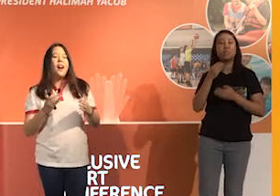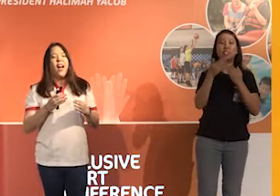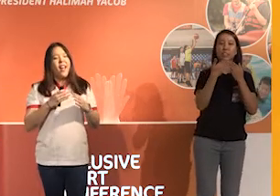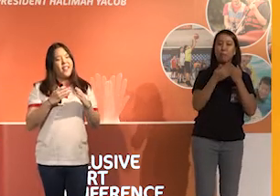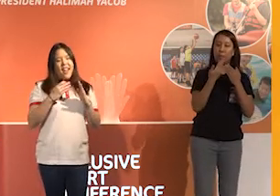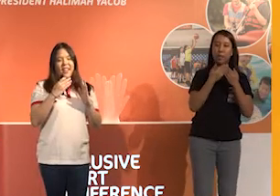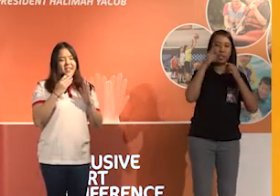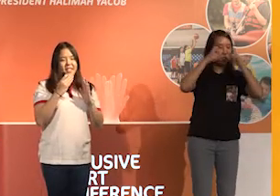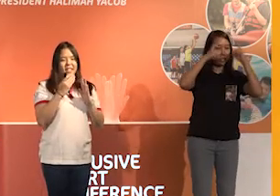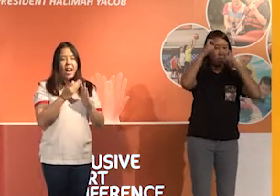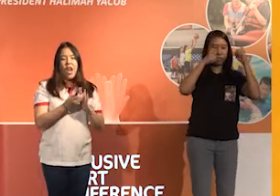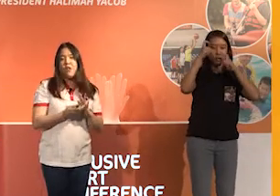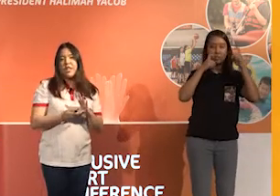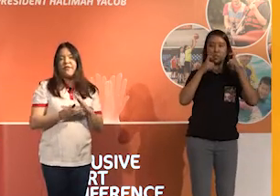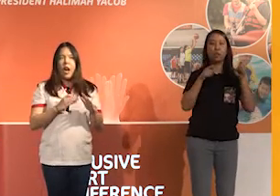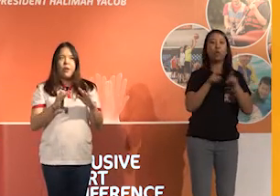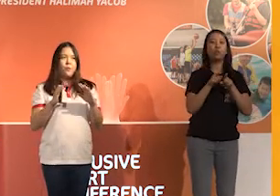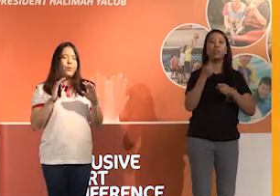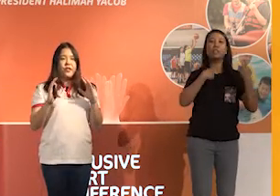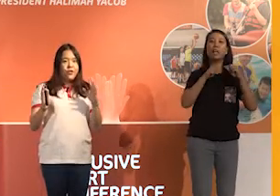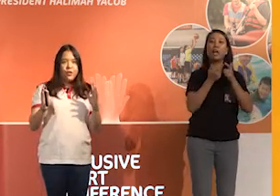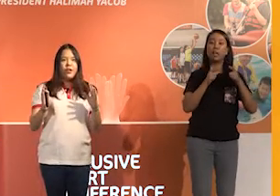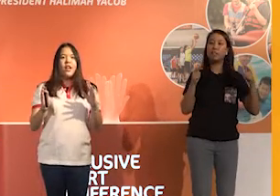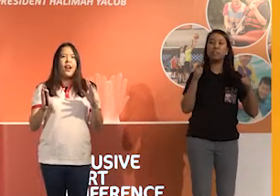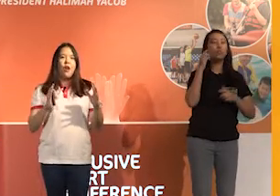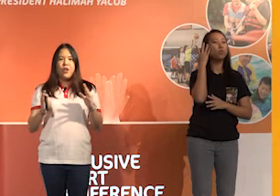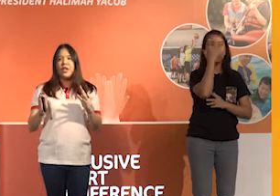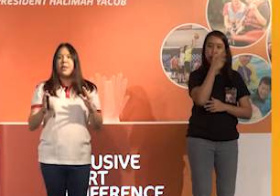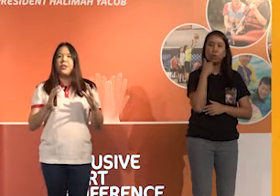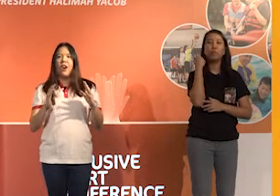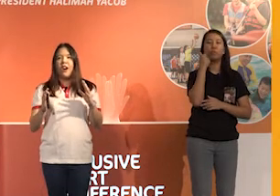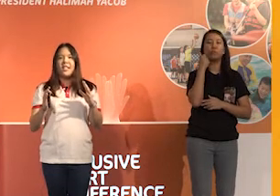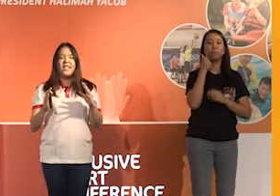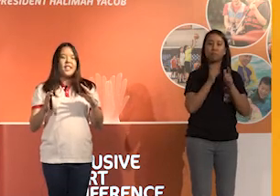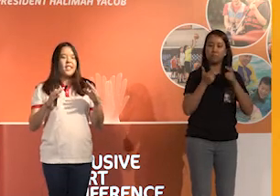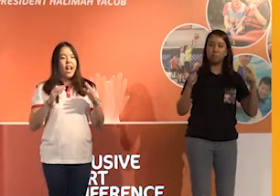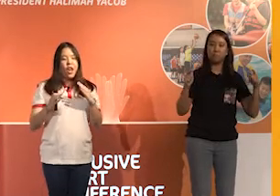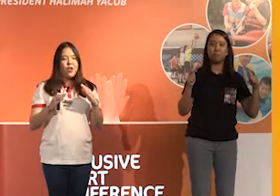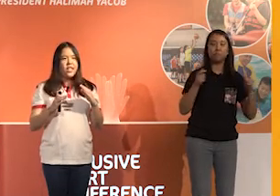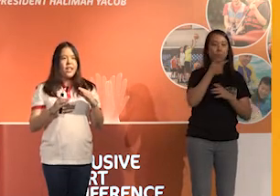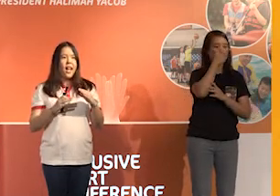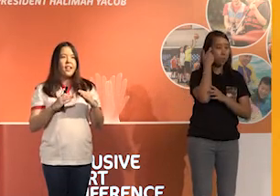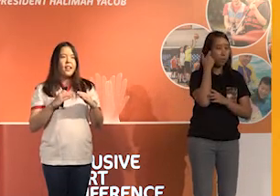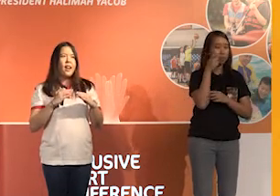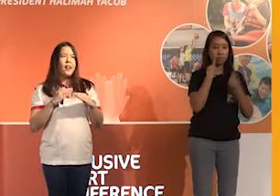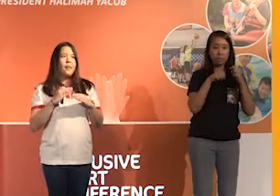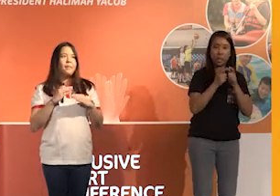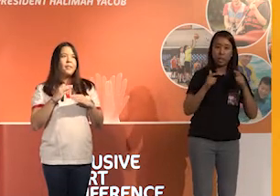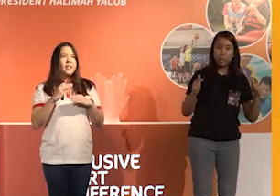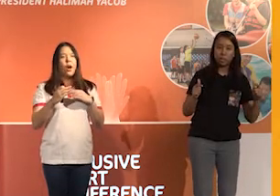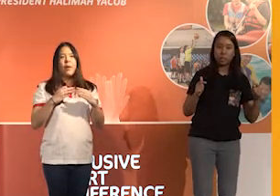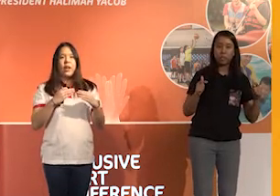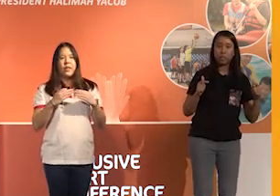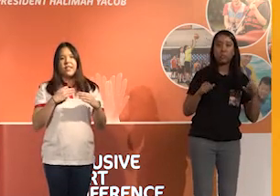texture, and then that language is very beautiful language because that language is